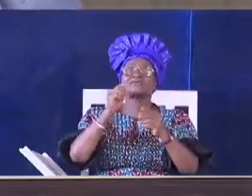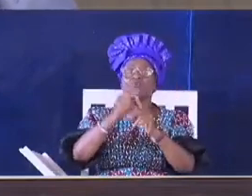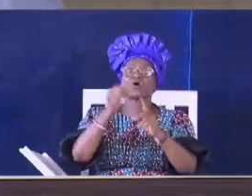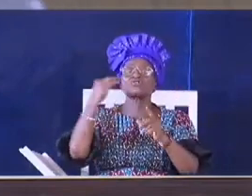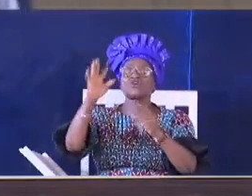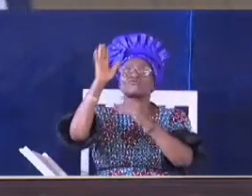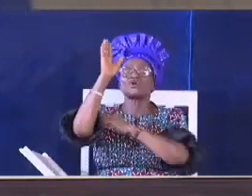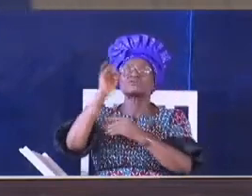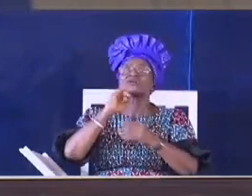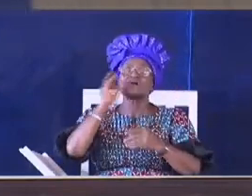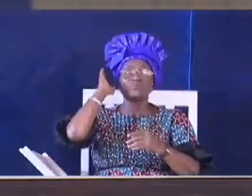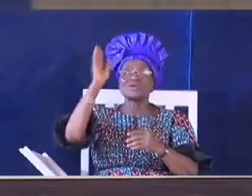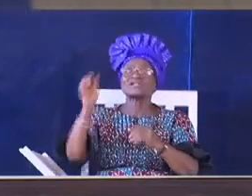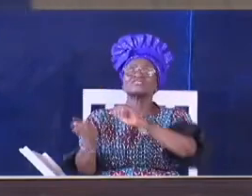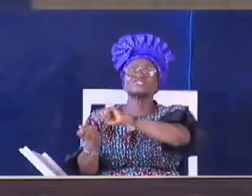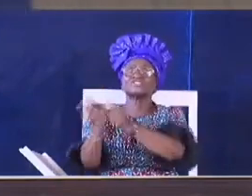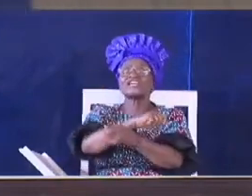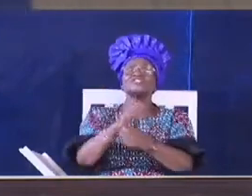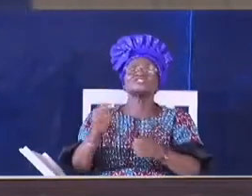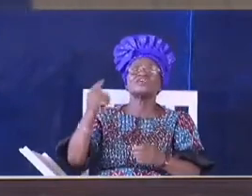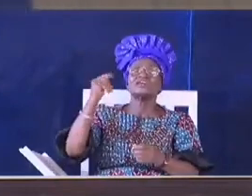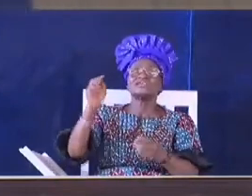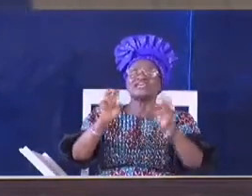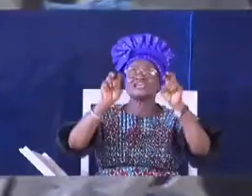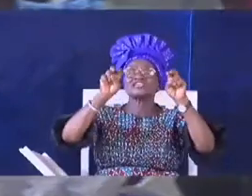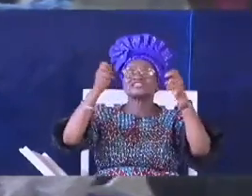God is going to change the title.